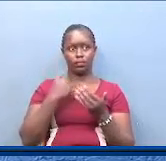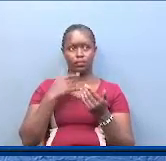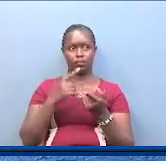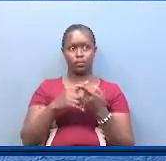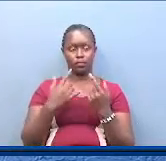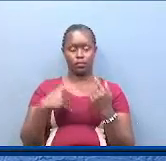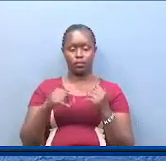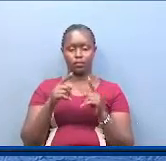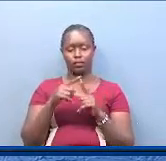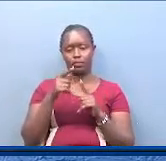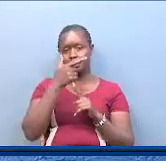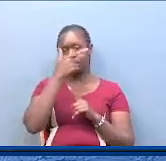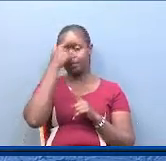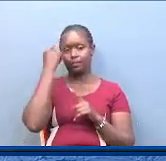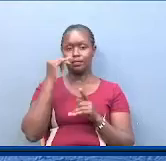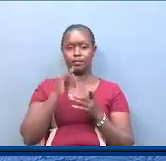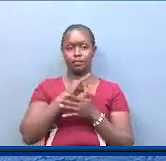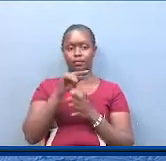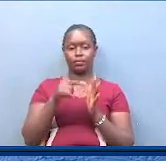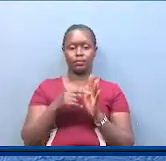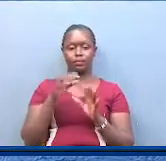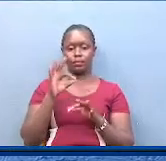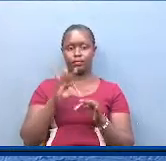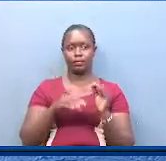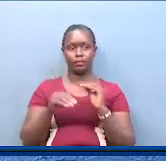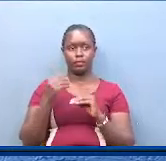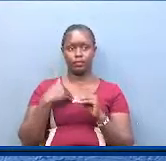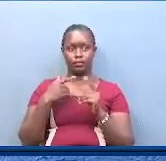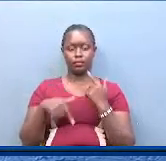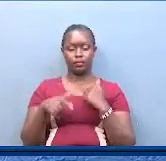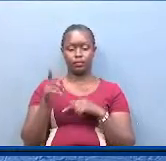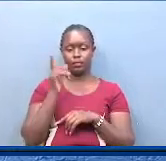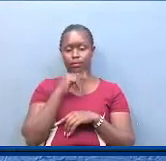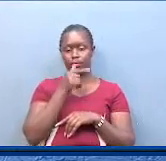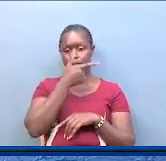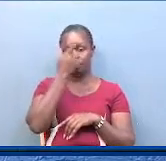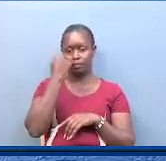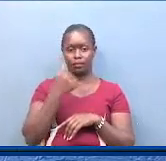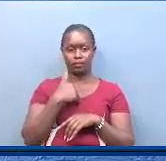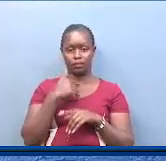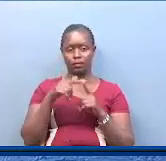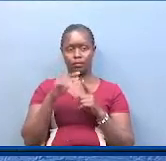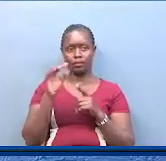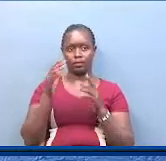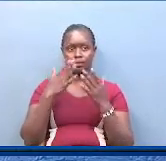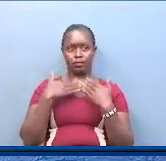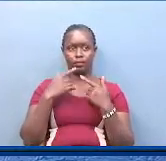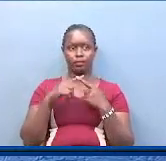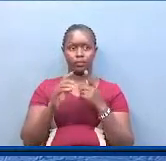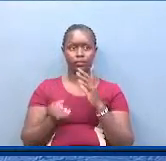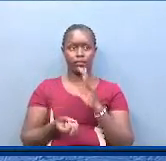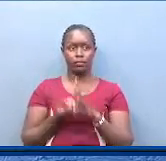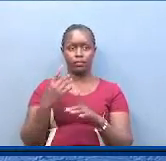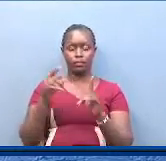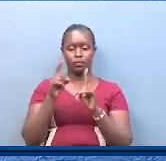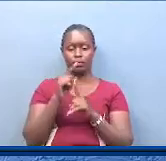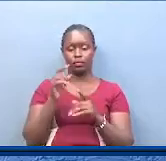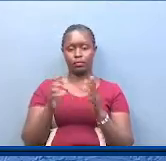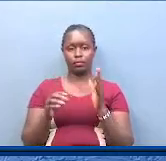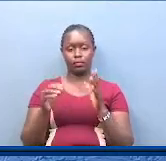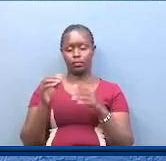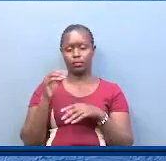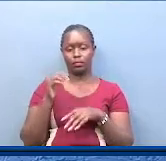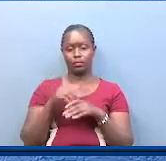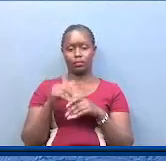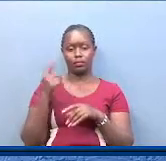malaria, is because this election has already been won, because the hustlers want to establish and gain back their